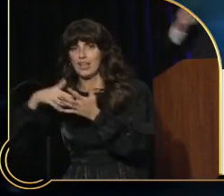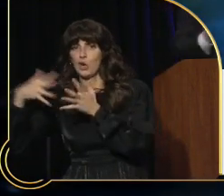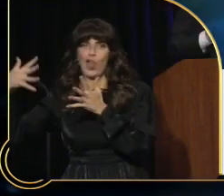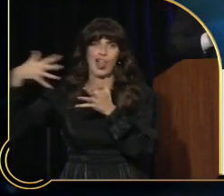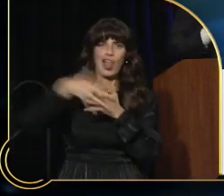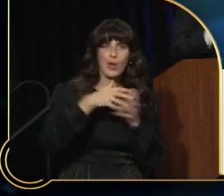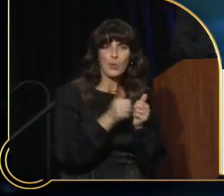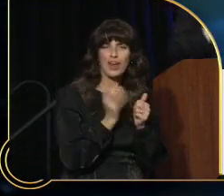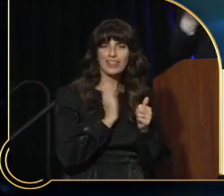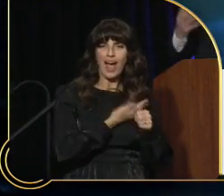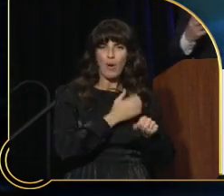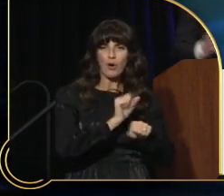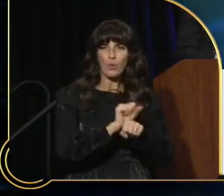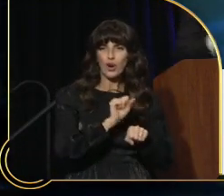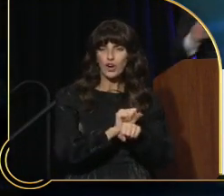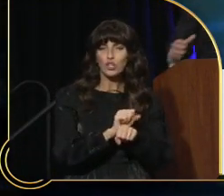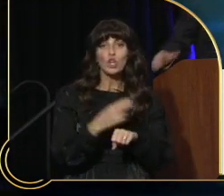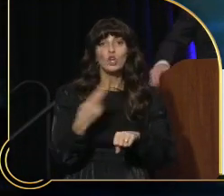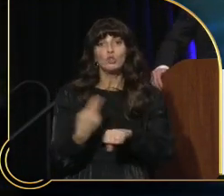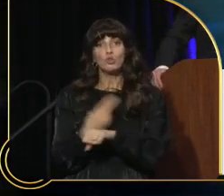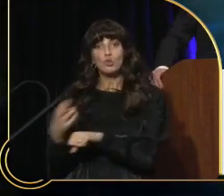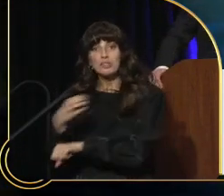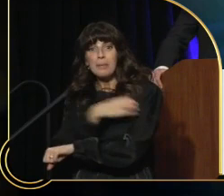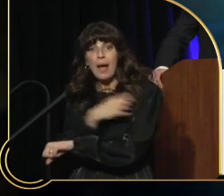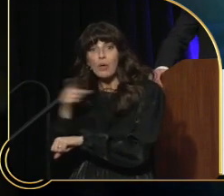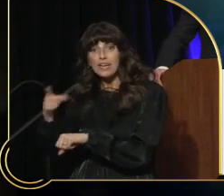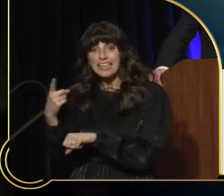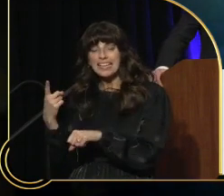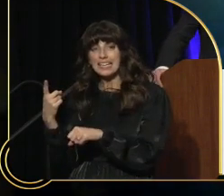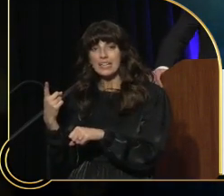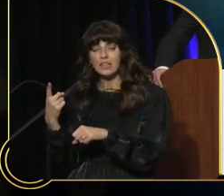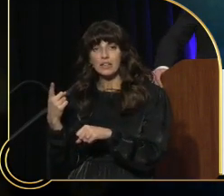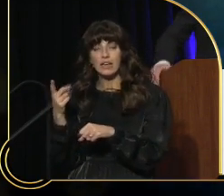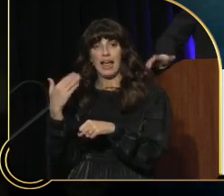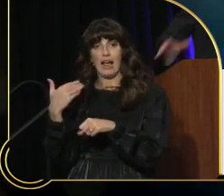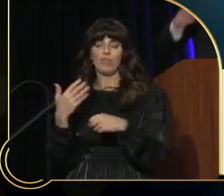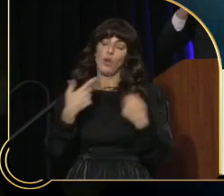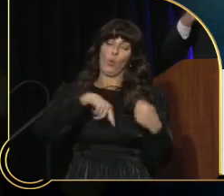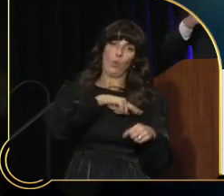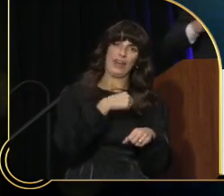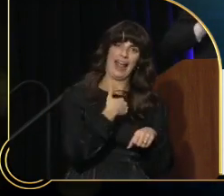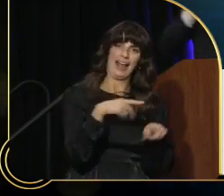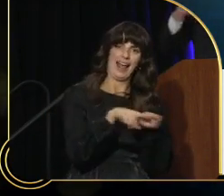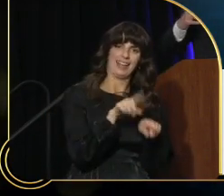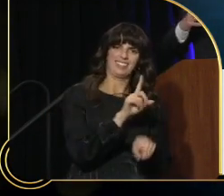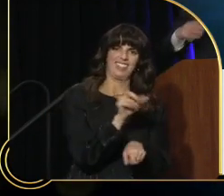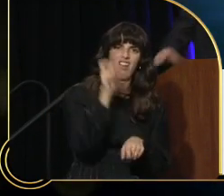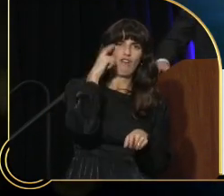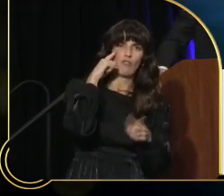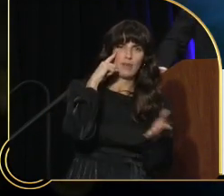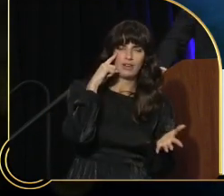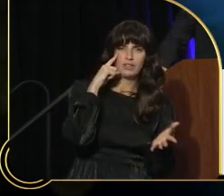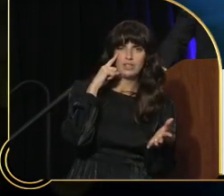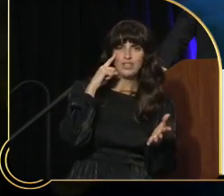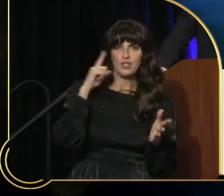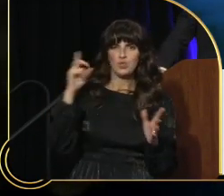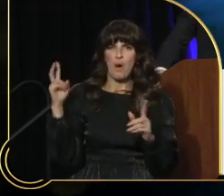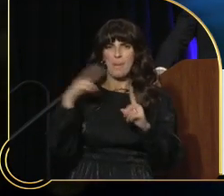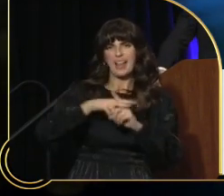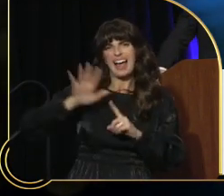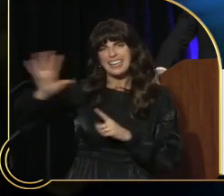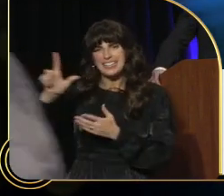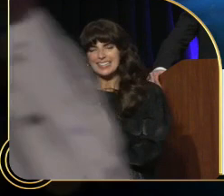to use the leverage that we could bring as the government to bring these legal theories that he'd been